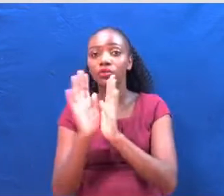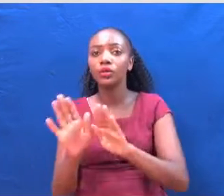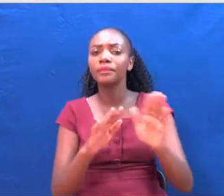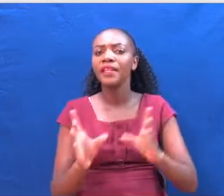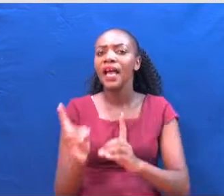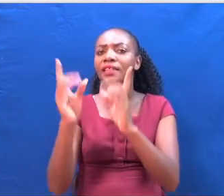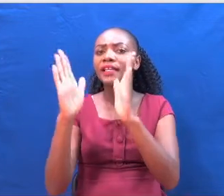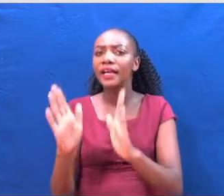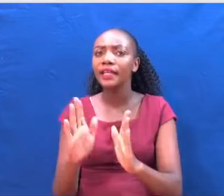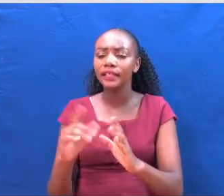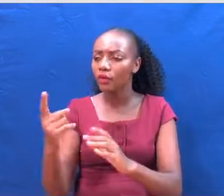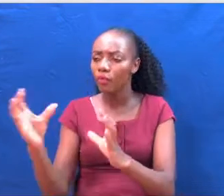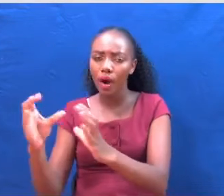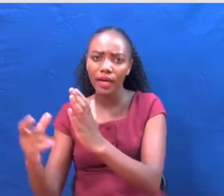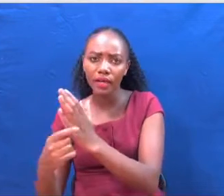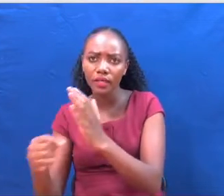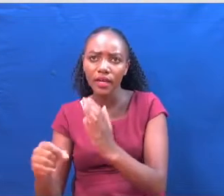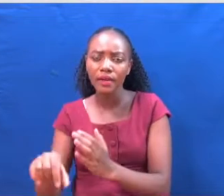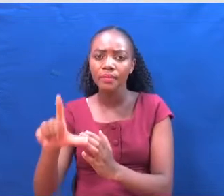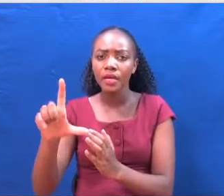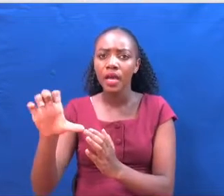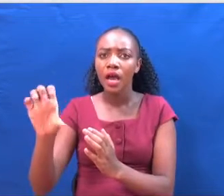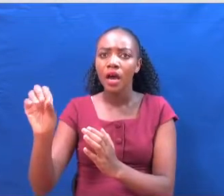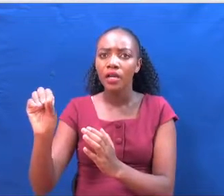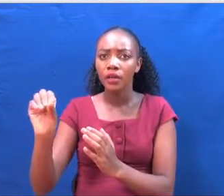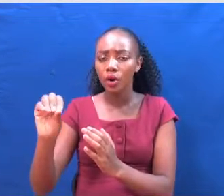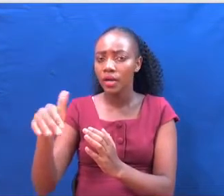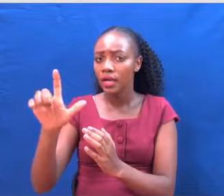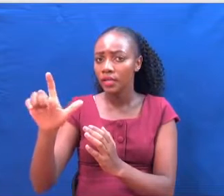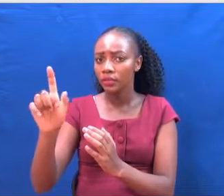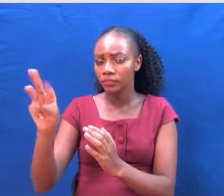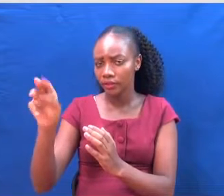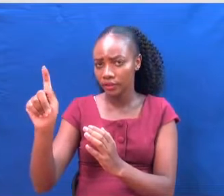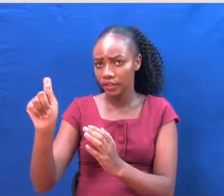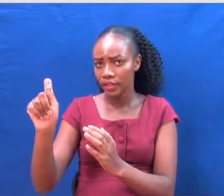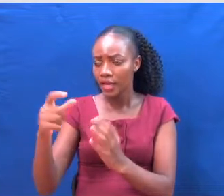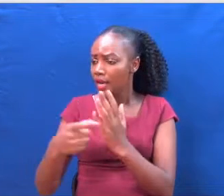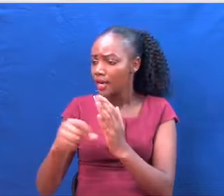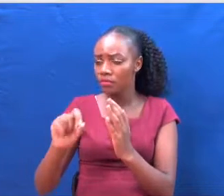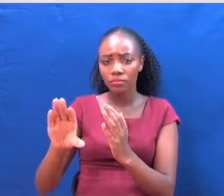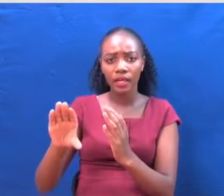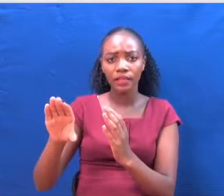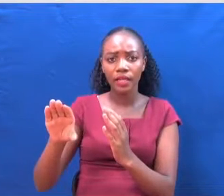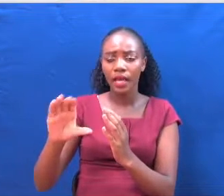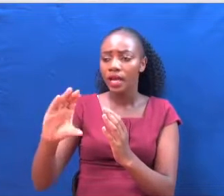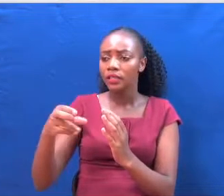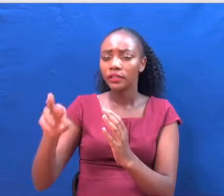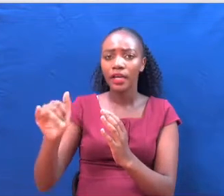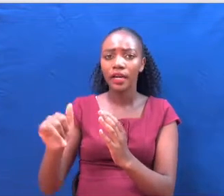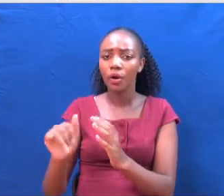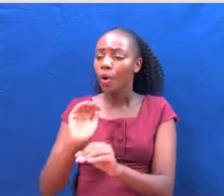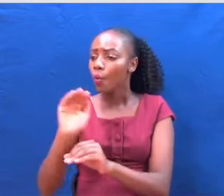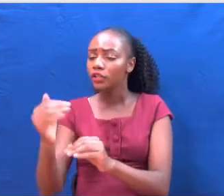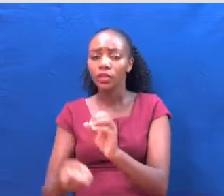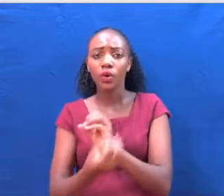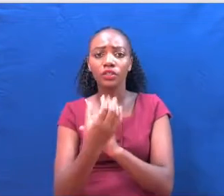I'm the director of a company named Leon Deco Limited. Beatrice Cherono was at pains to explain to the National